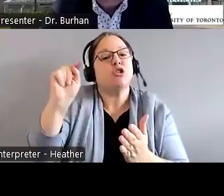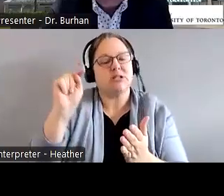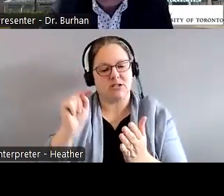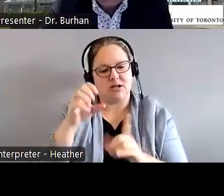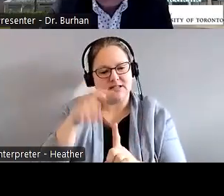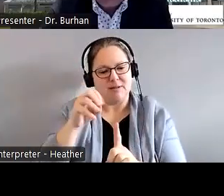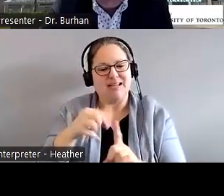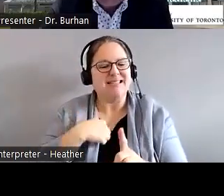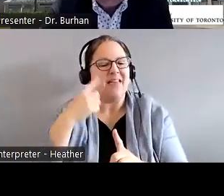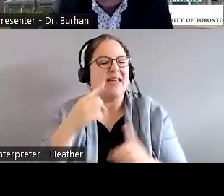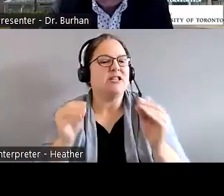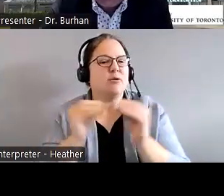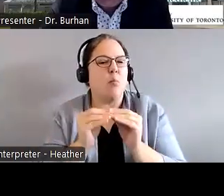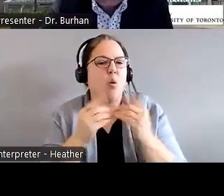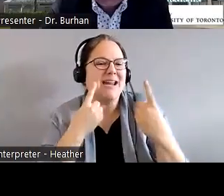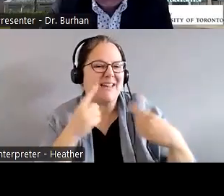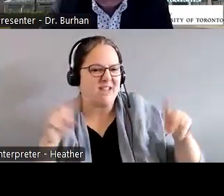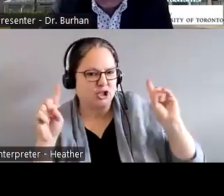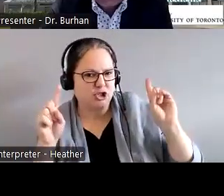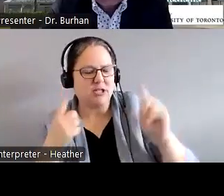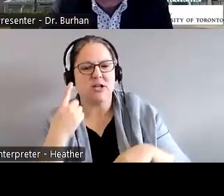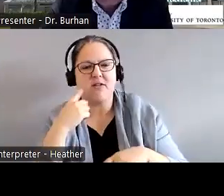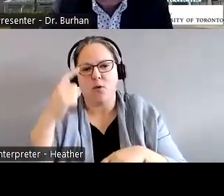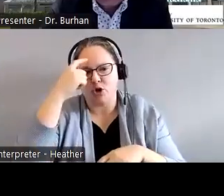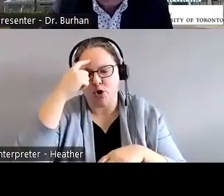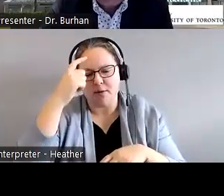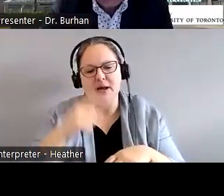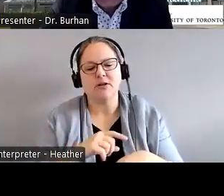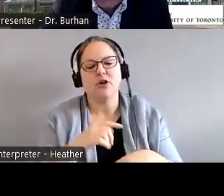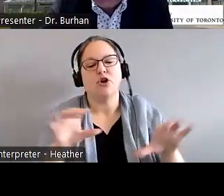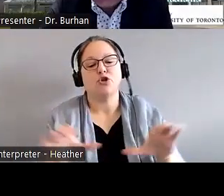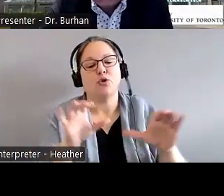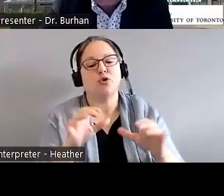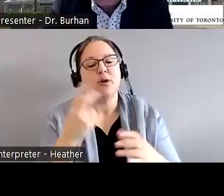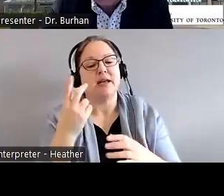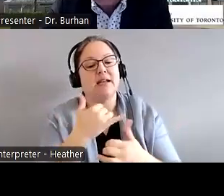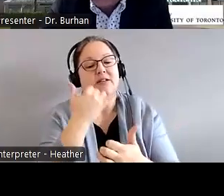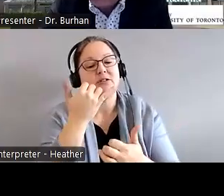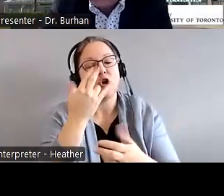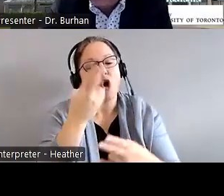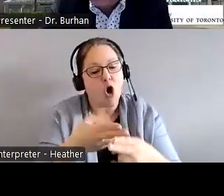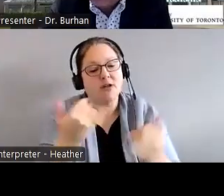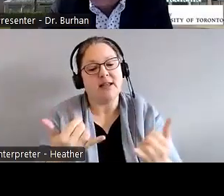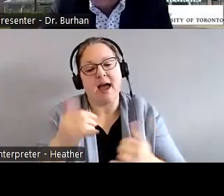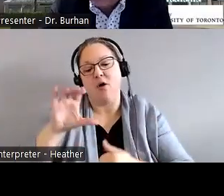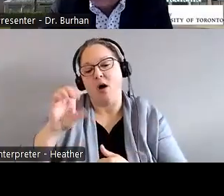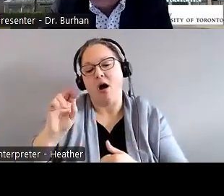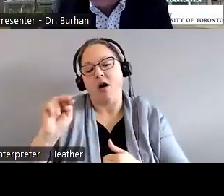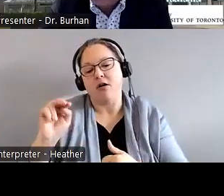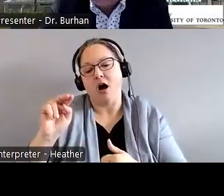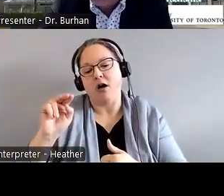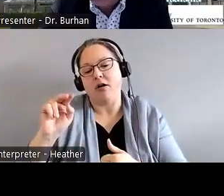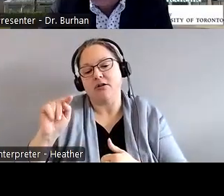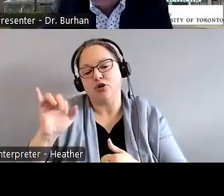inducing neuroplasticity. So there's a study that we're conducting now called Cognitrid study that recruit people with late